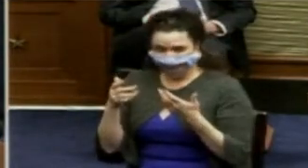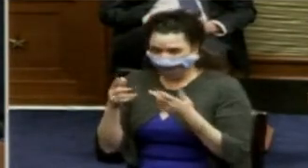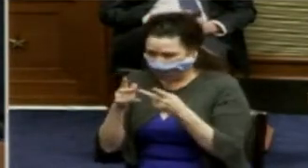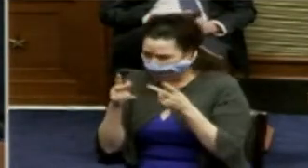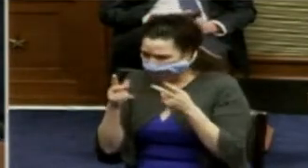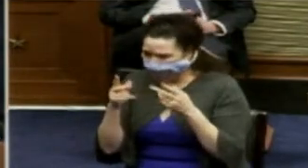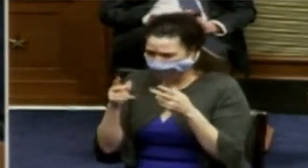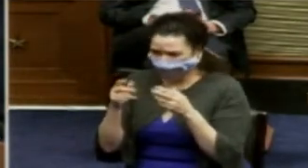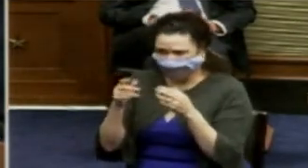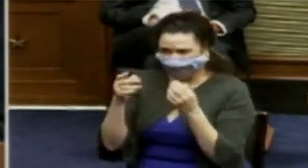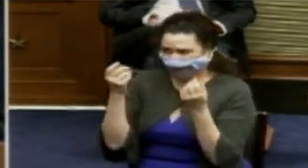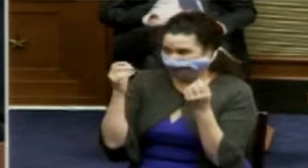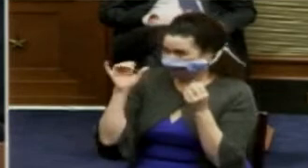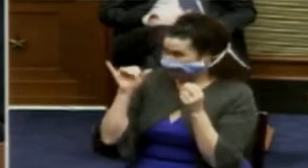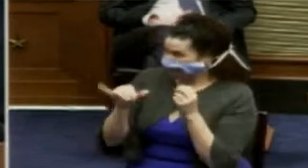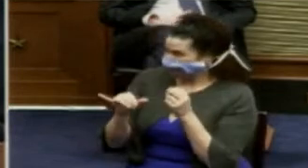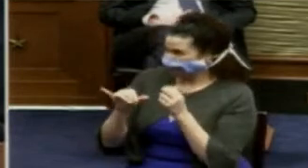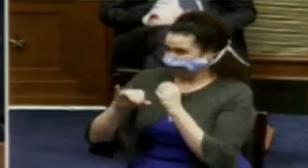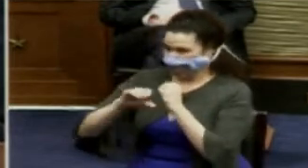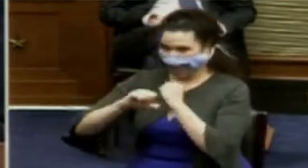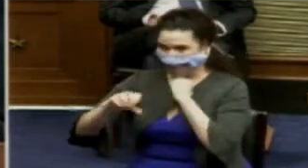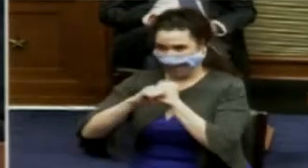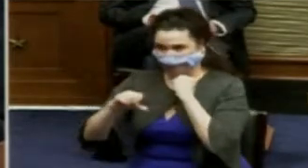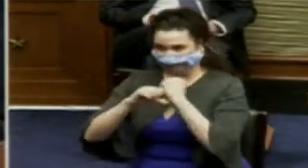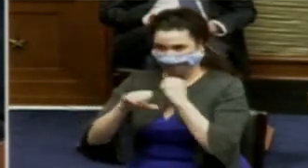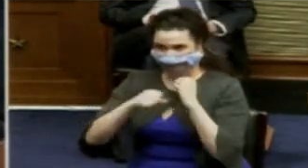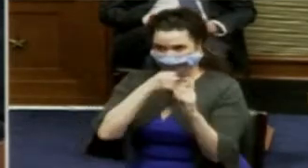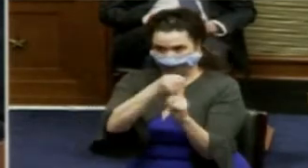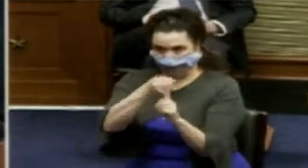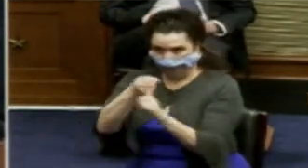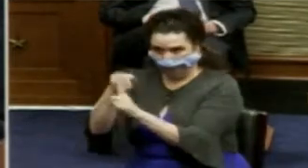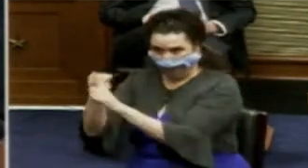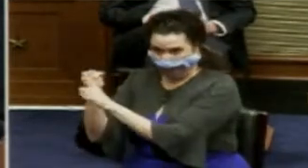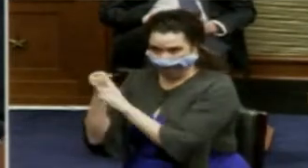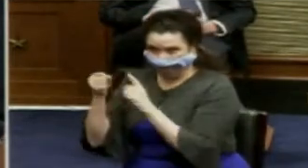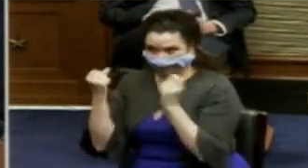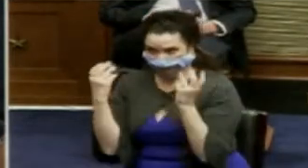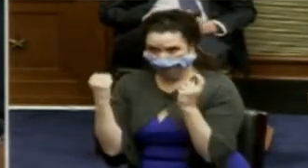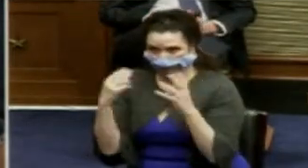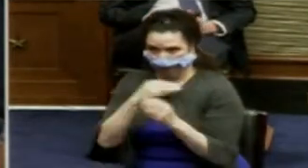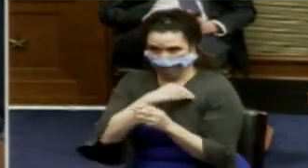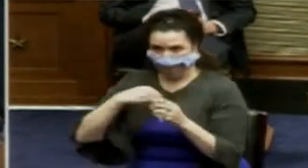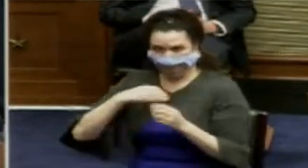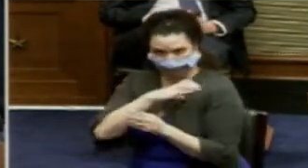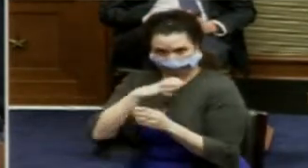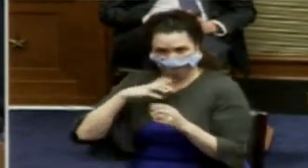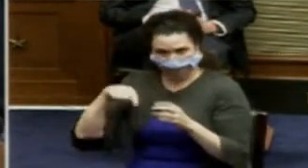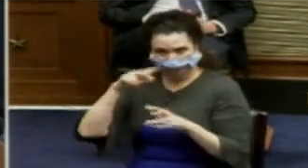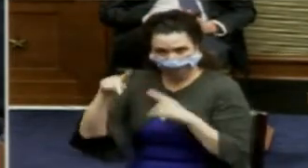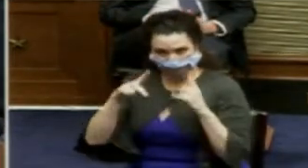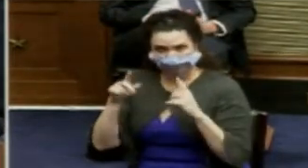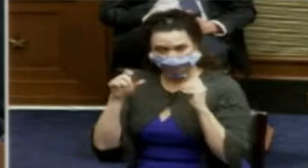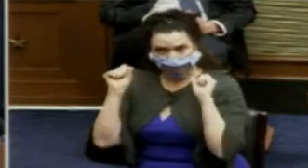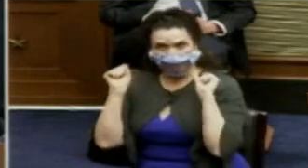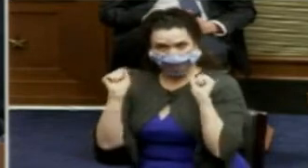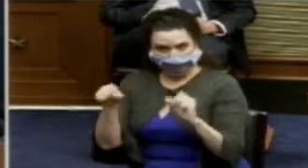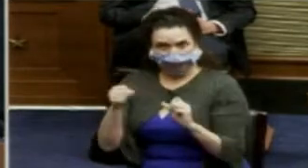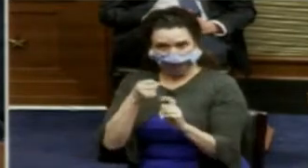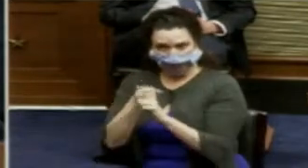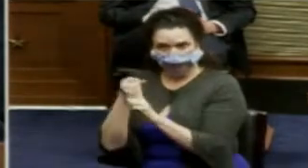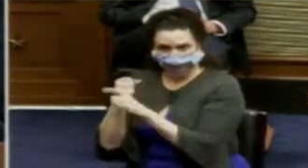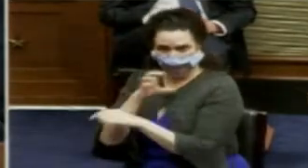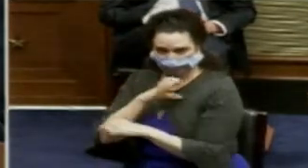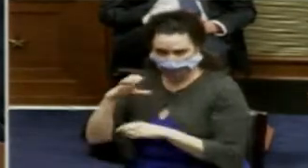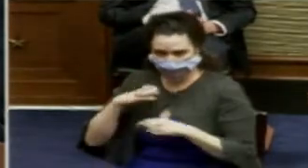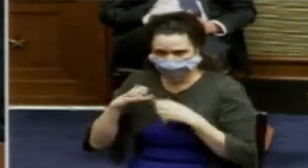so many members of Congress? And then there are practical reasons why the district should not become our nation's 51st state. It would be